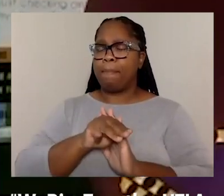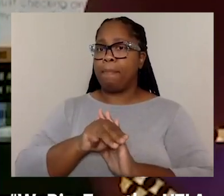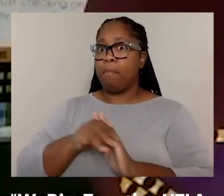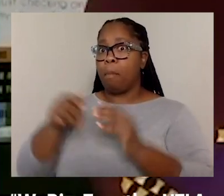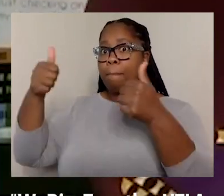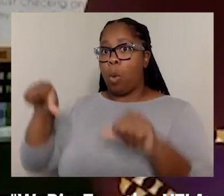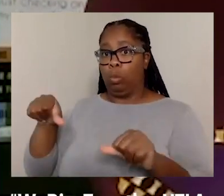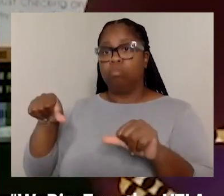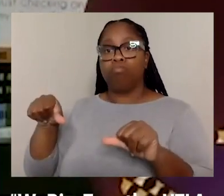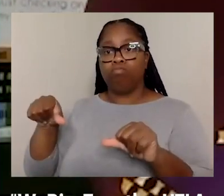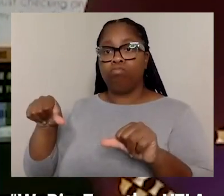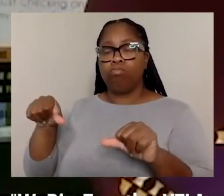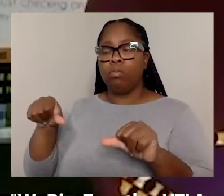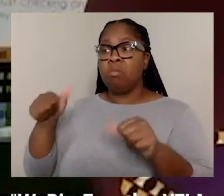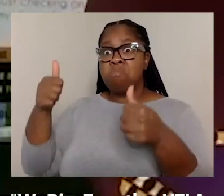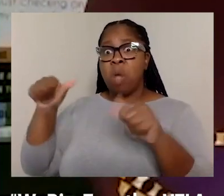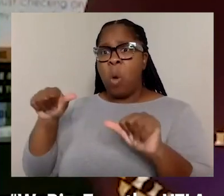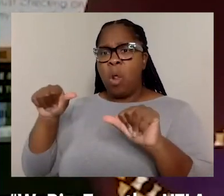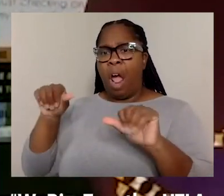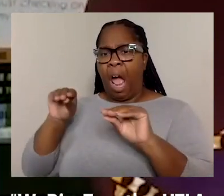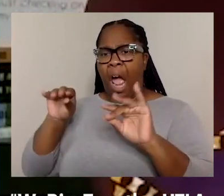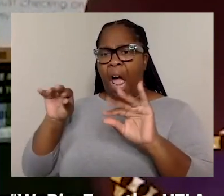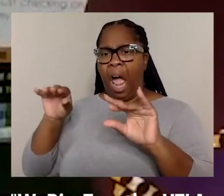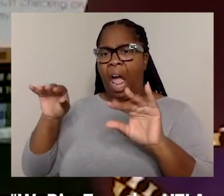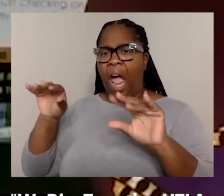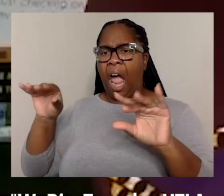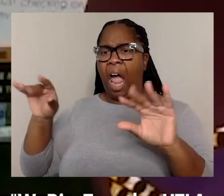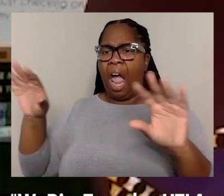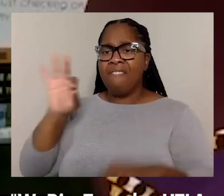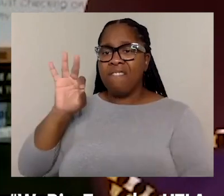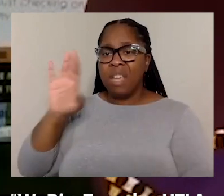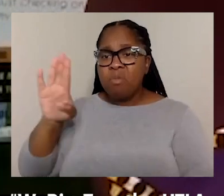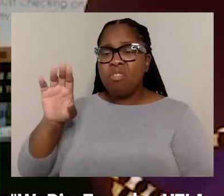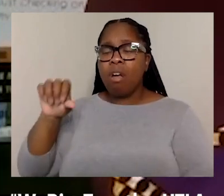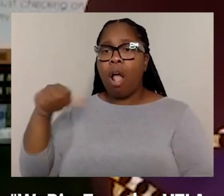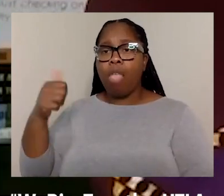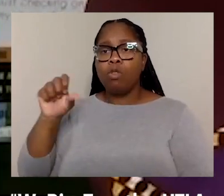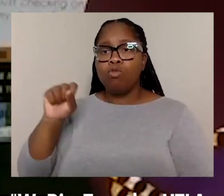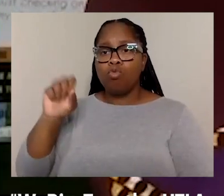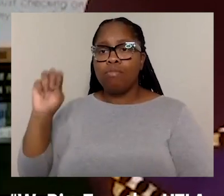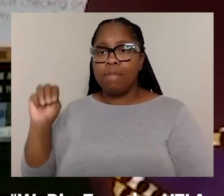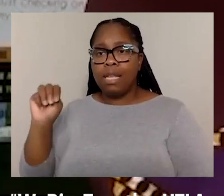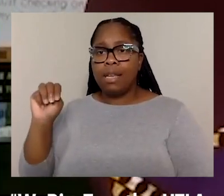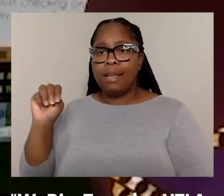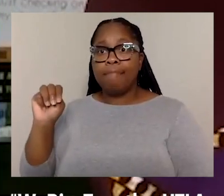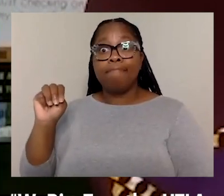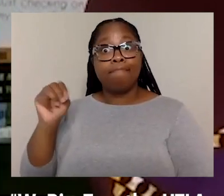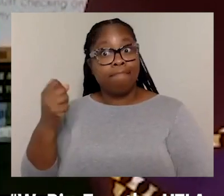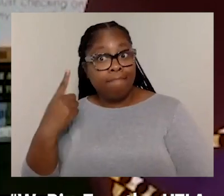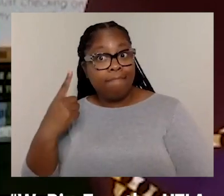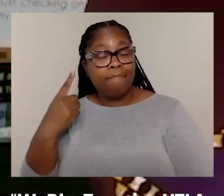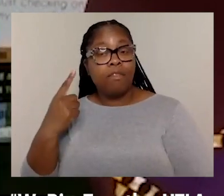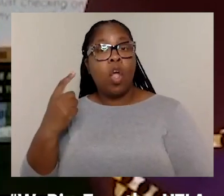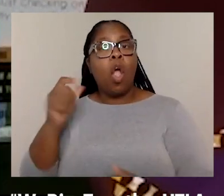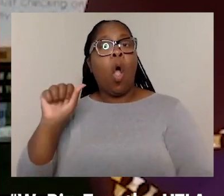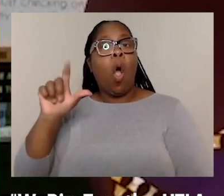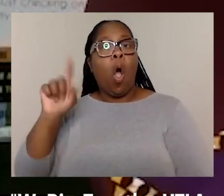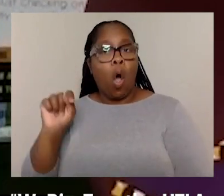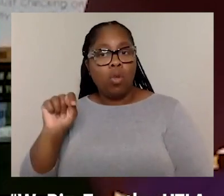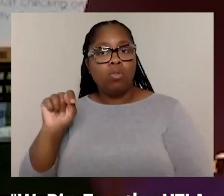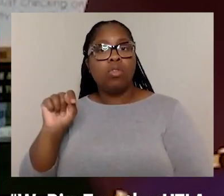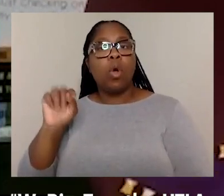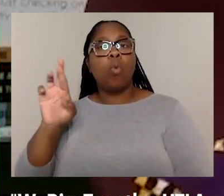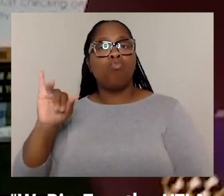on Facebook and other social media sites, specifically many alt-right white supremacist